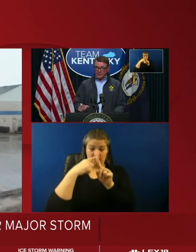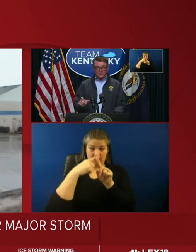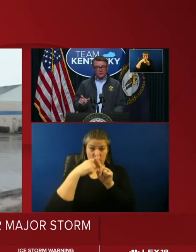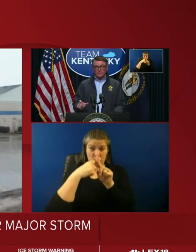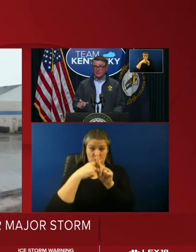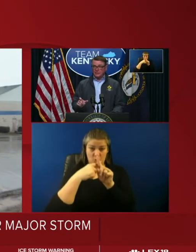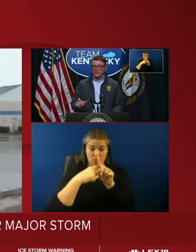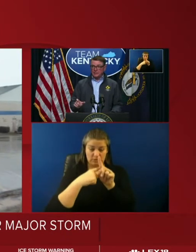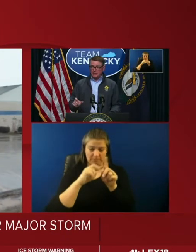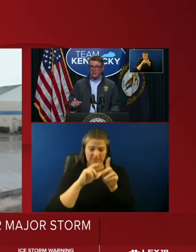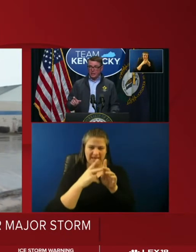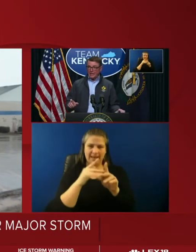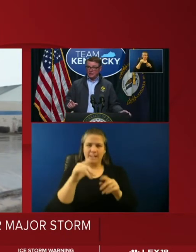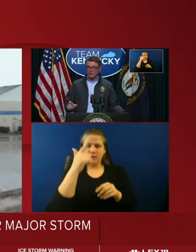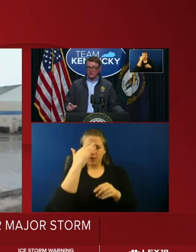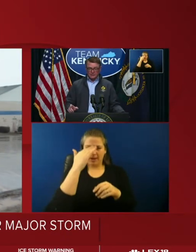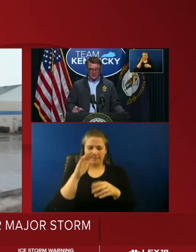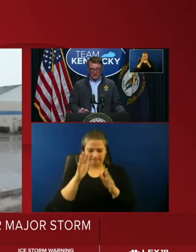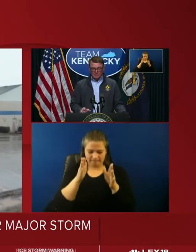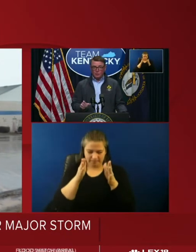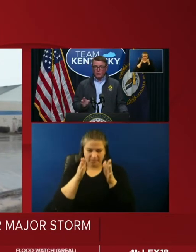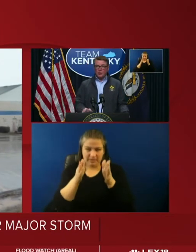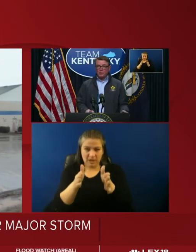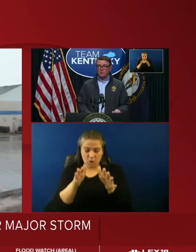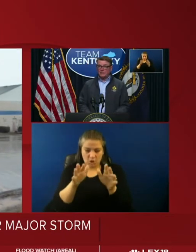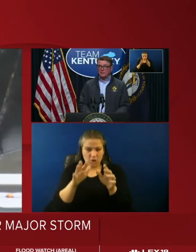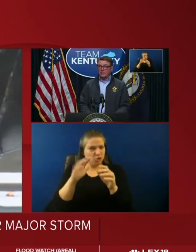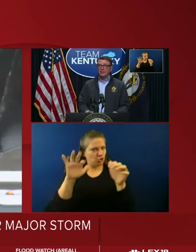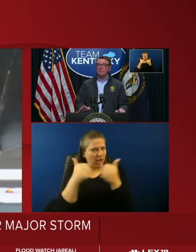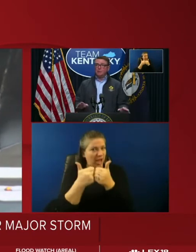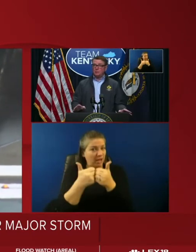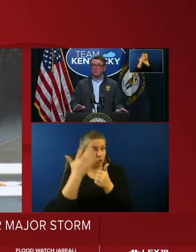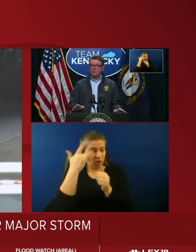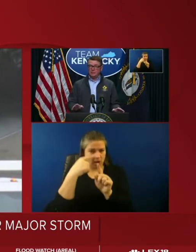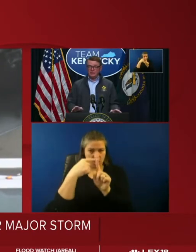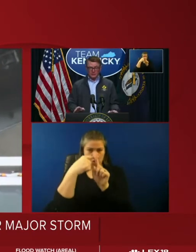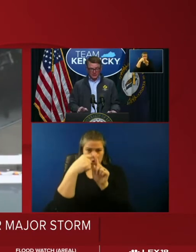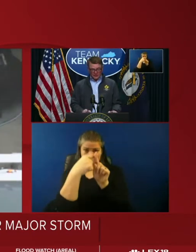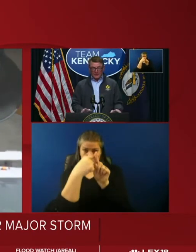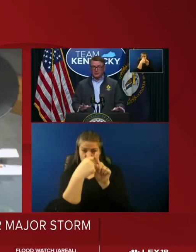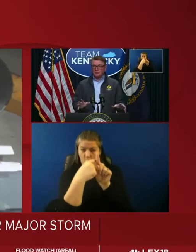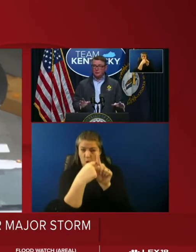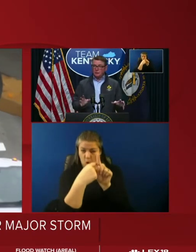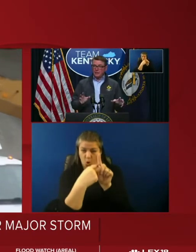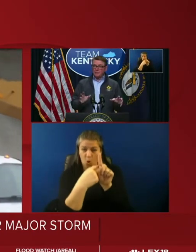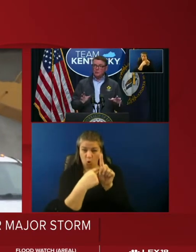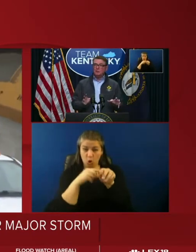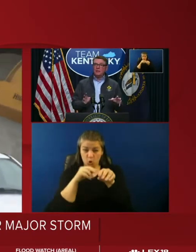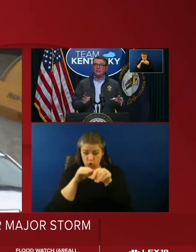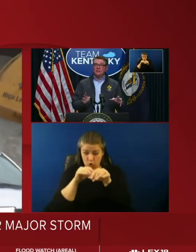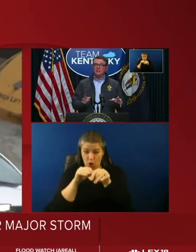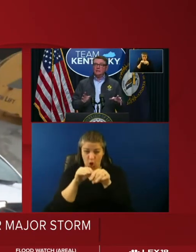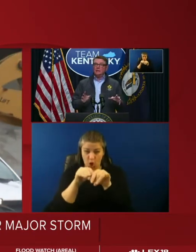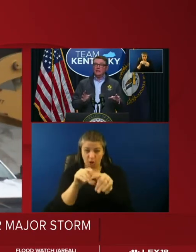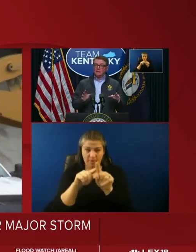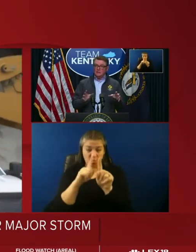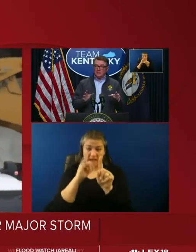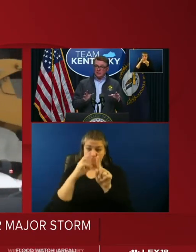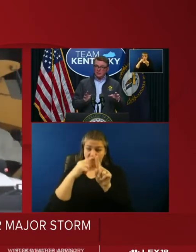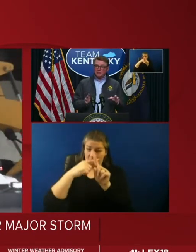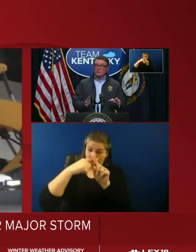that zone, and it can be challenging, but we are placing it. And the purpose of this is to try to move that